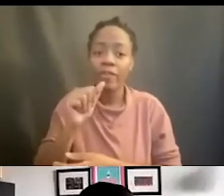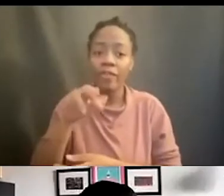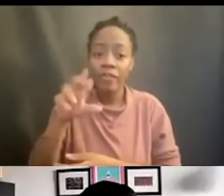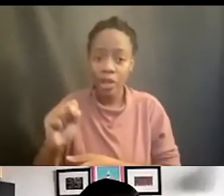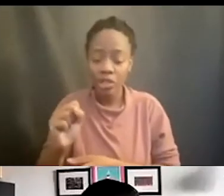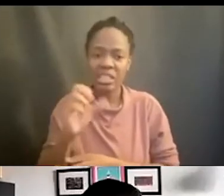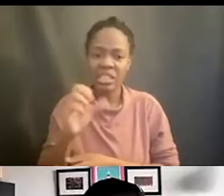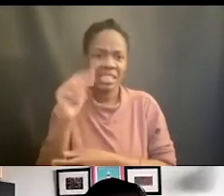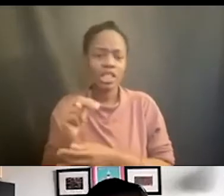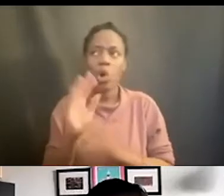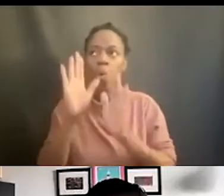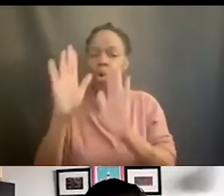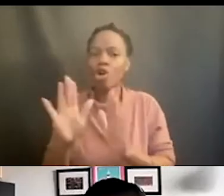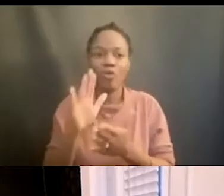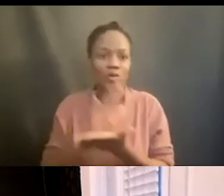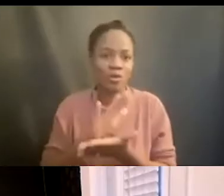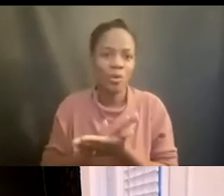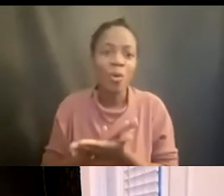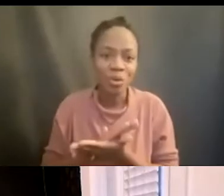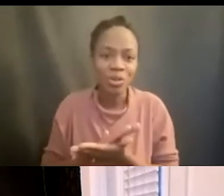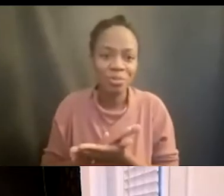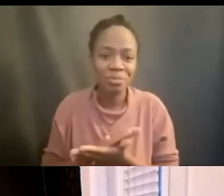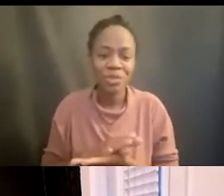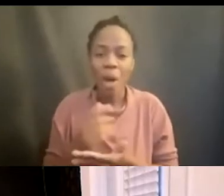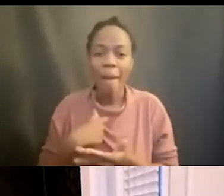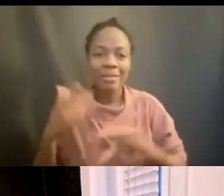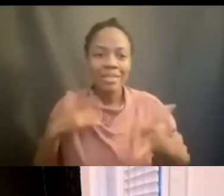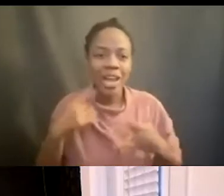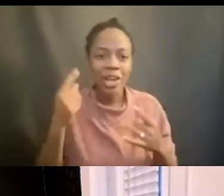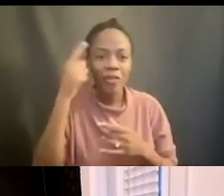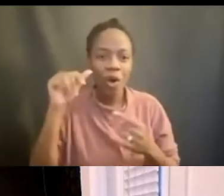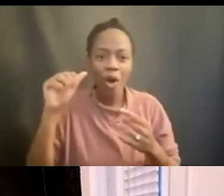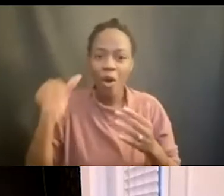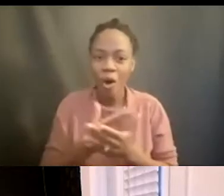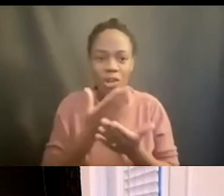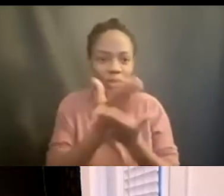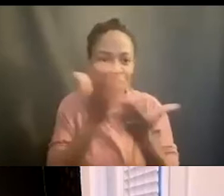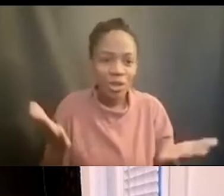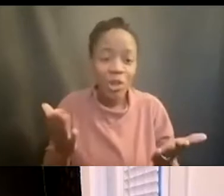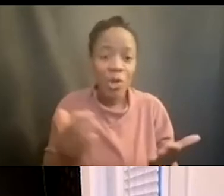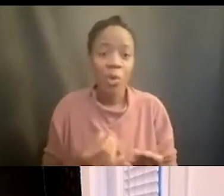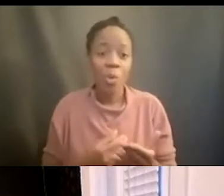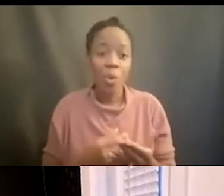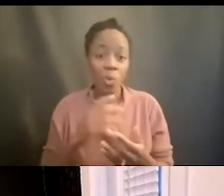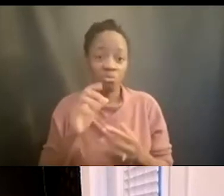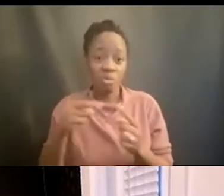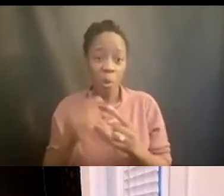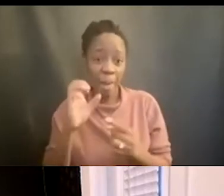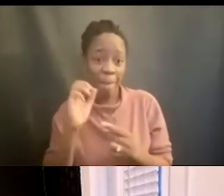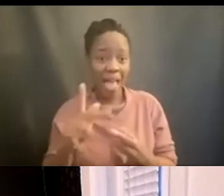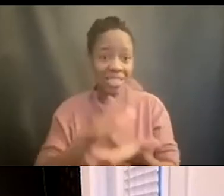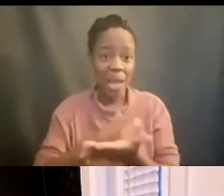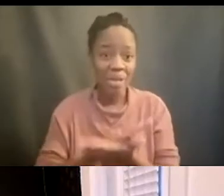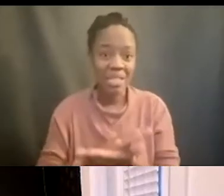great institution to be at. I'm so excited for all of you. And when we're back on campus, meet me in the Matador Involvement Center so that I can connect you and